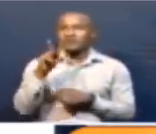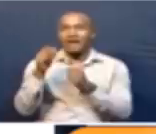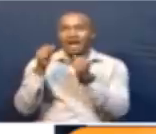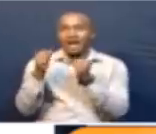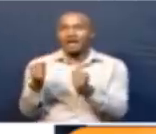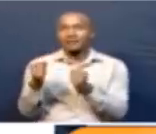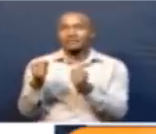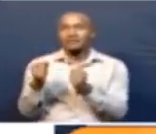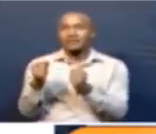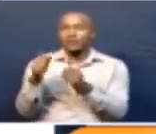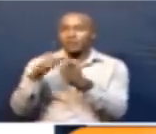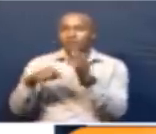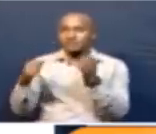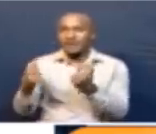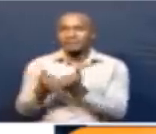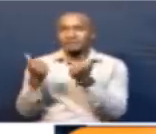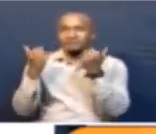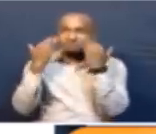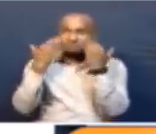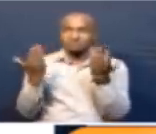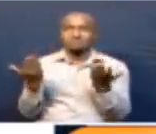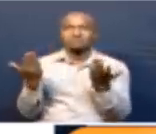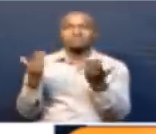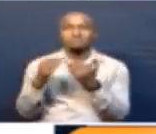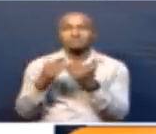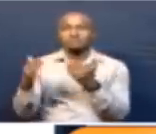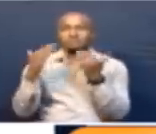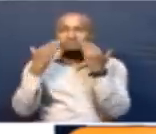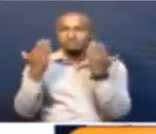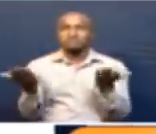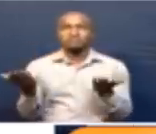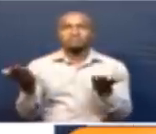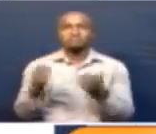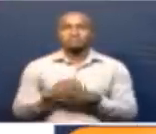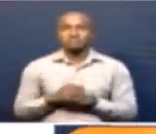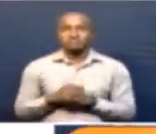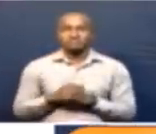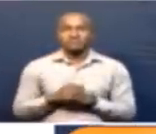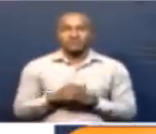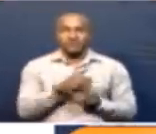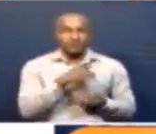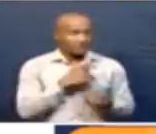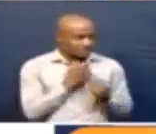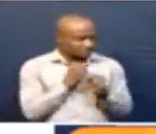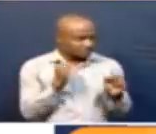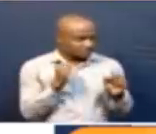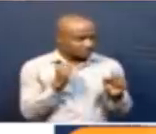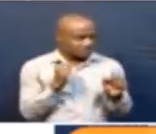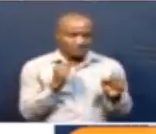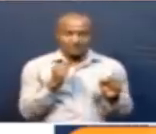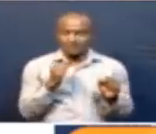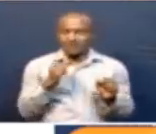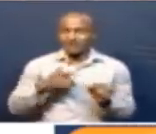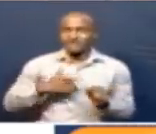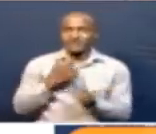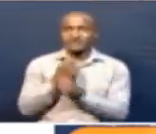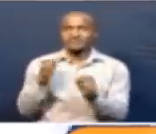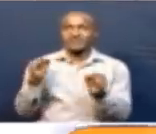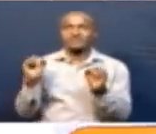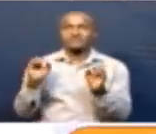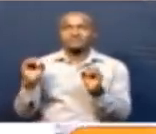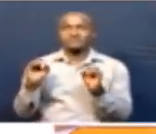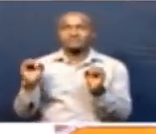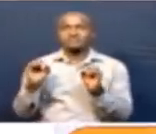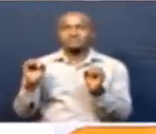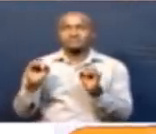what is happening and where we are heading to. Yeah. Do you feel safe? Yeah. Okay, for me, I don't feel safe.